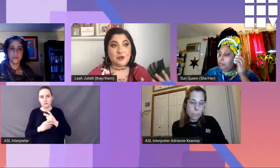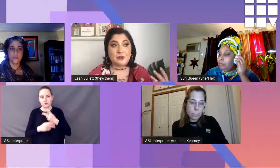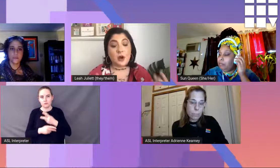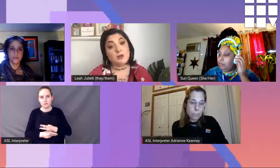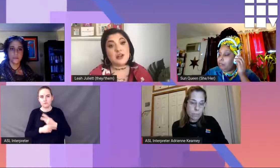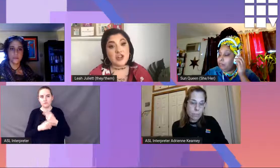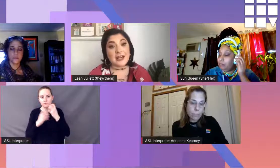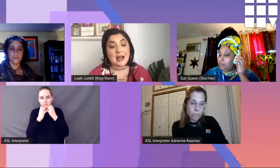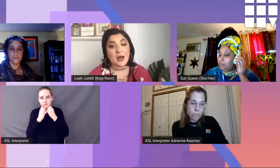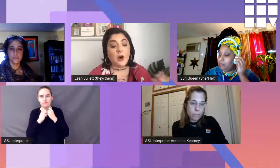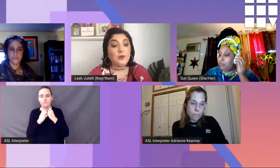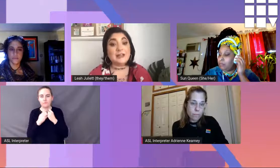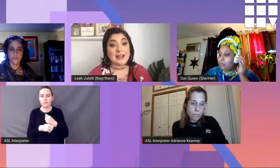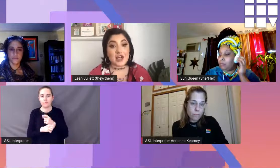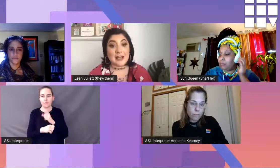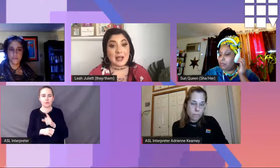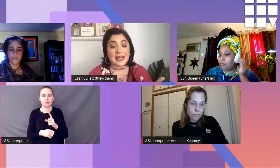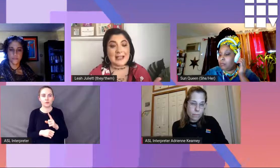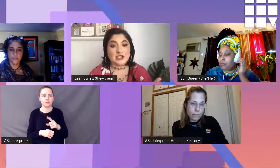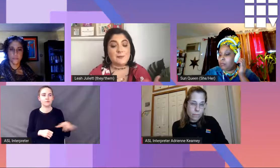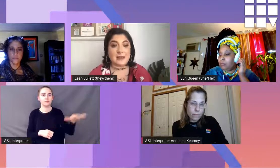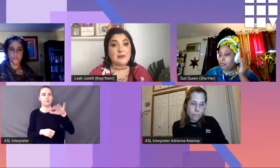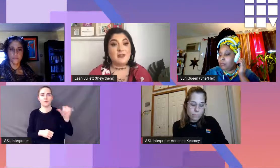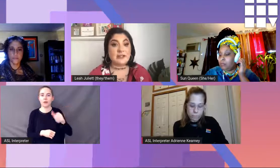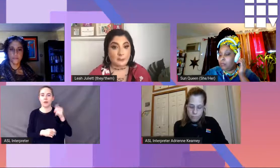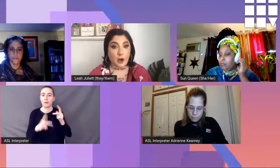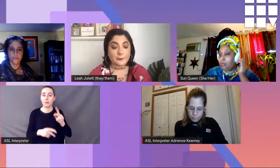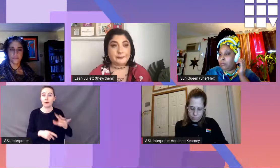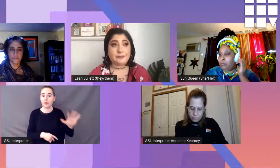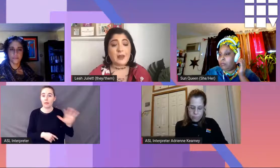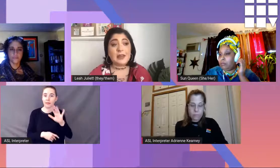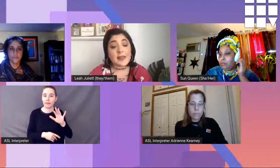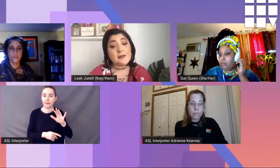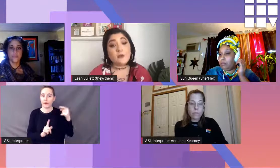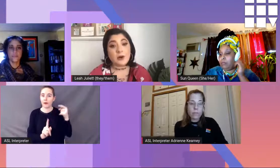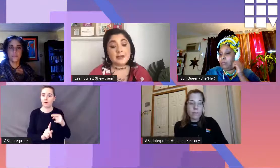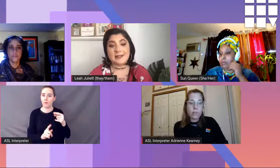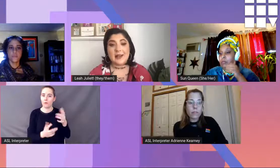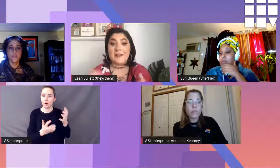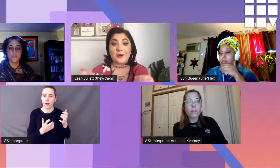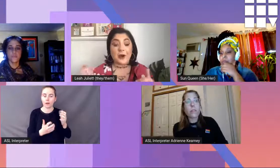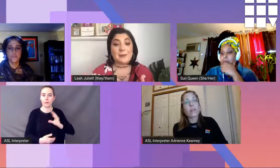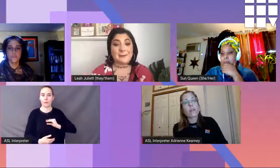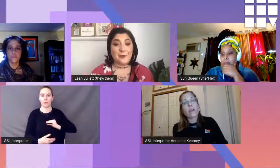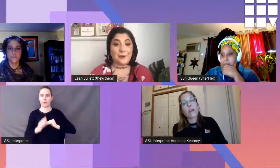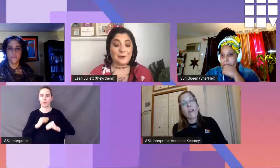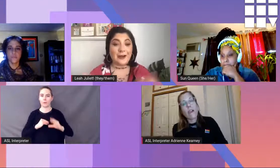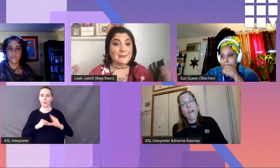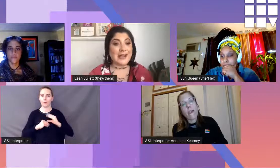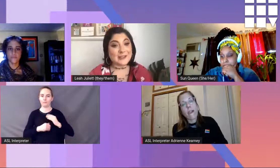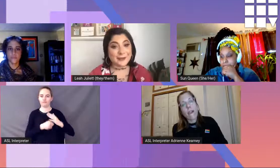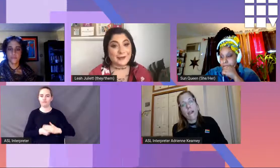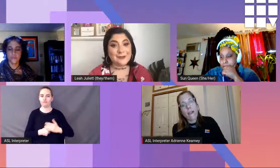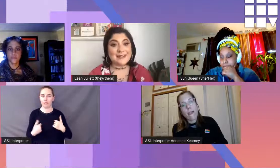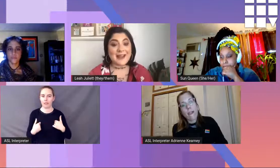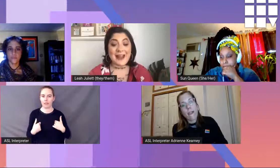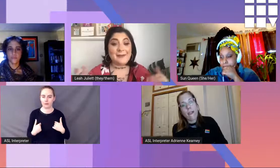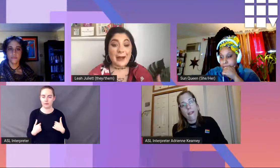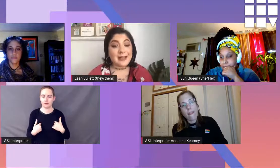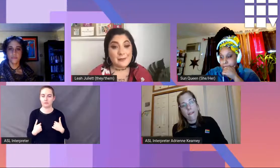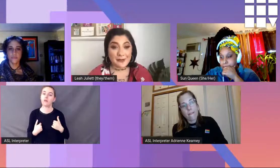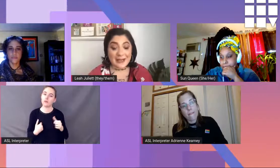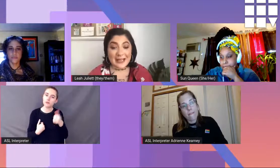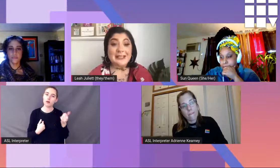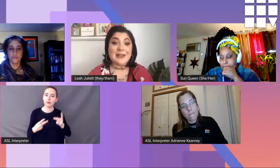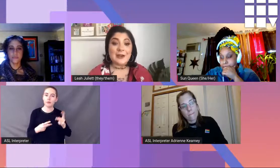folks whose only agenda is to make me feel small. And then, of course, there are people who are in my circles, in